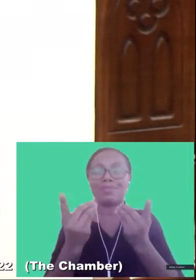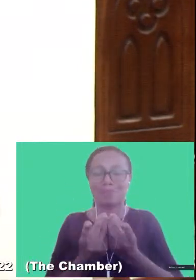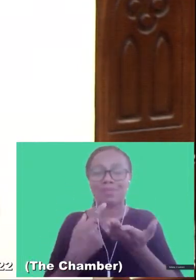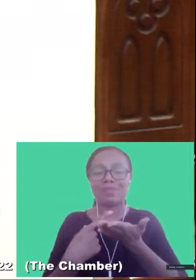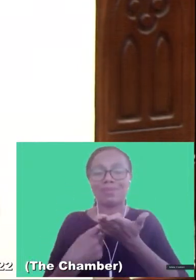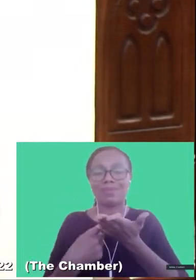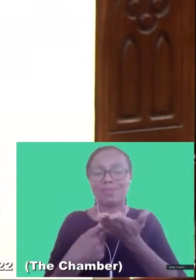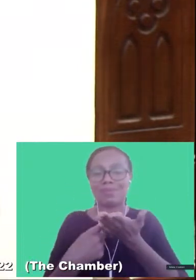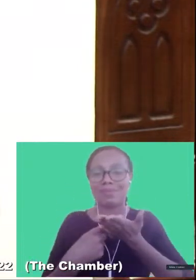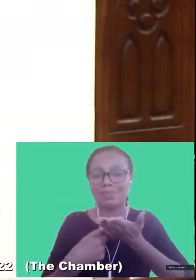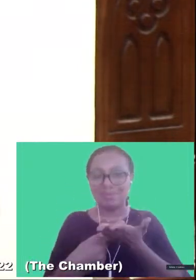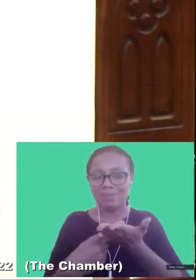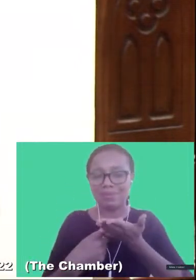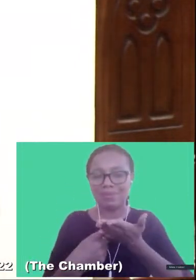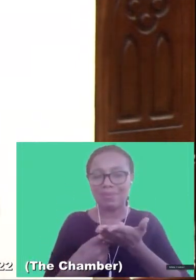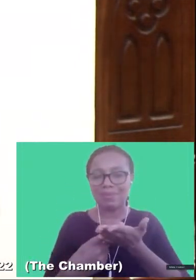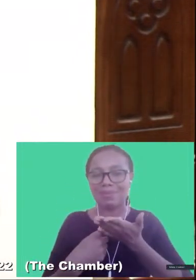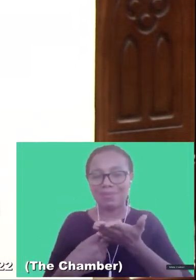the ministry.